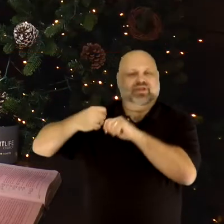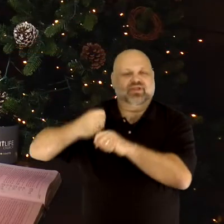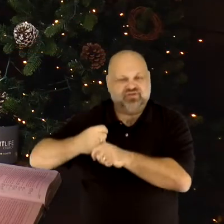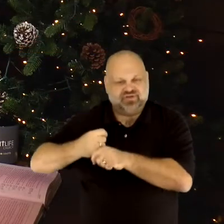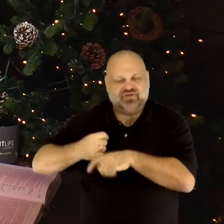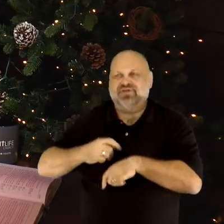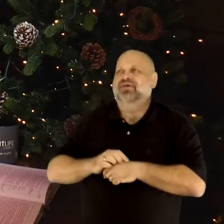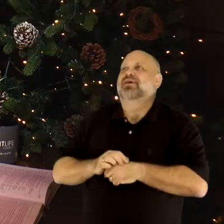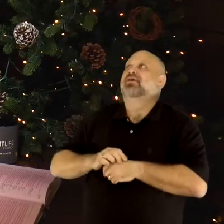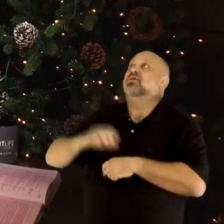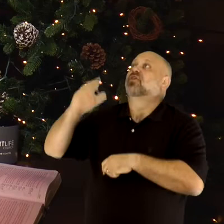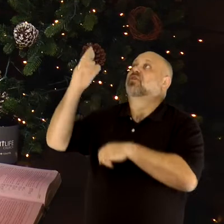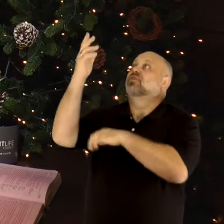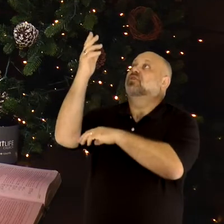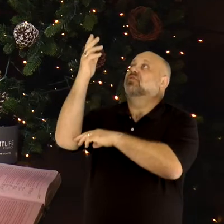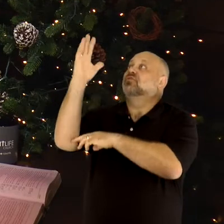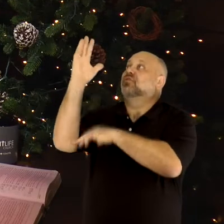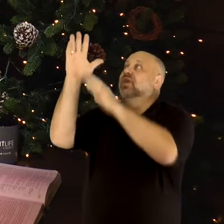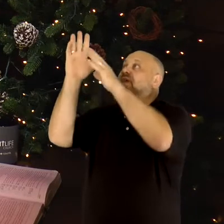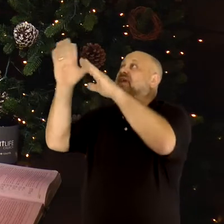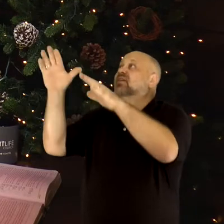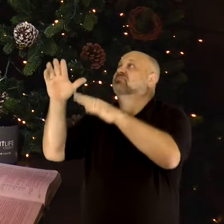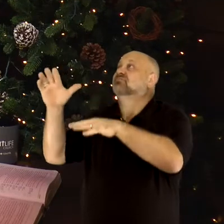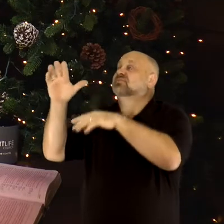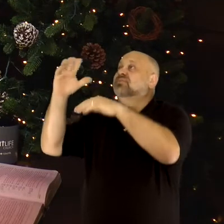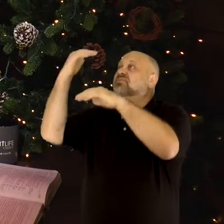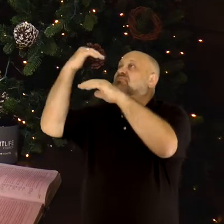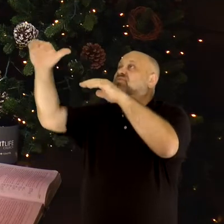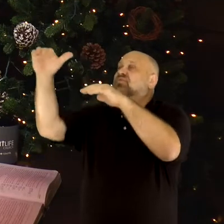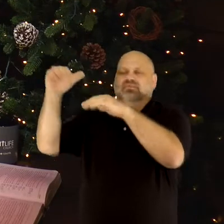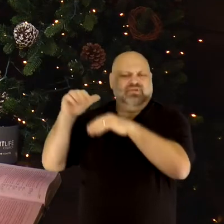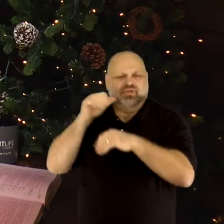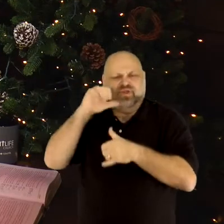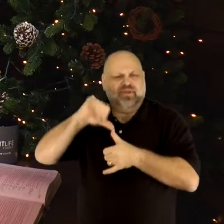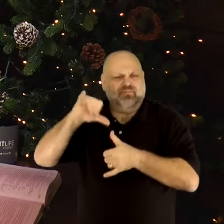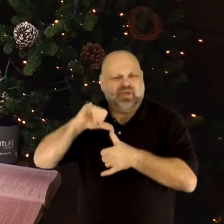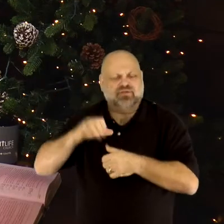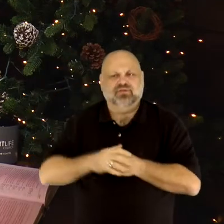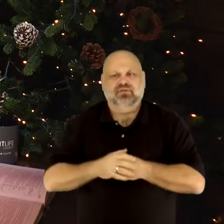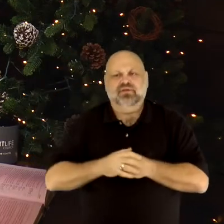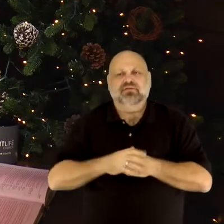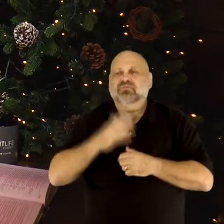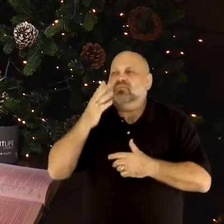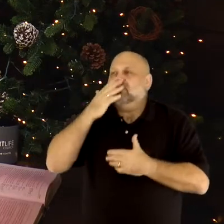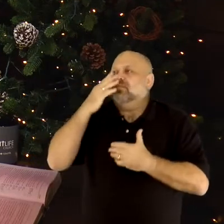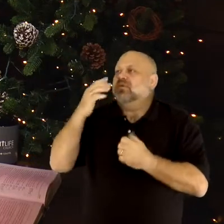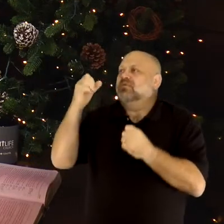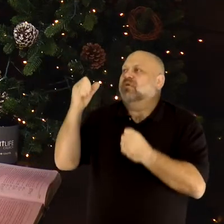vague evergreen smell means you bought a healthy tree. And a strong evergreen smell